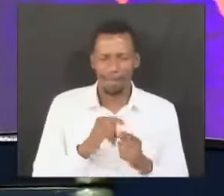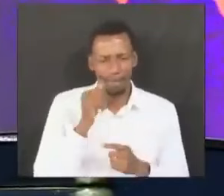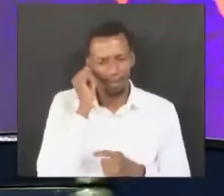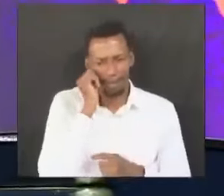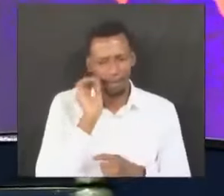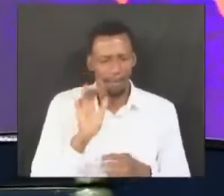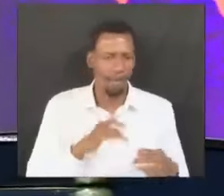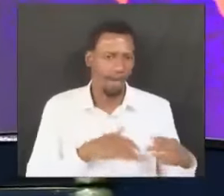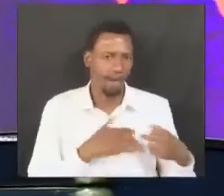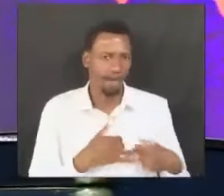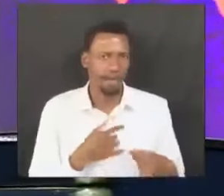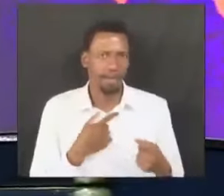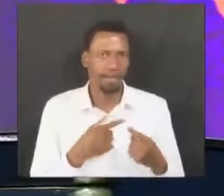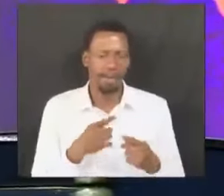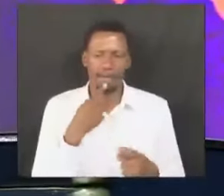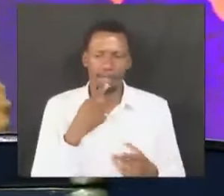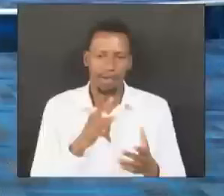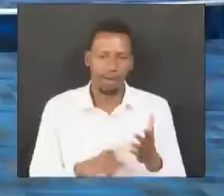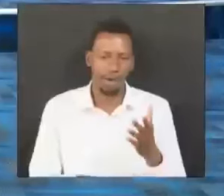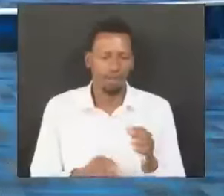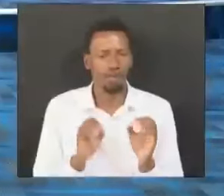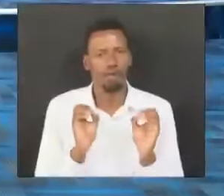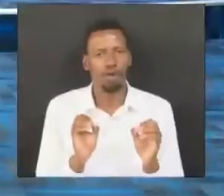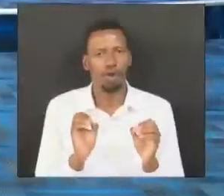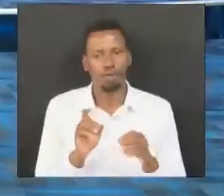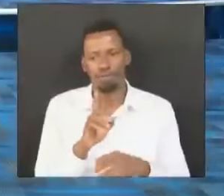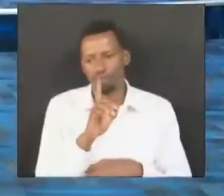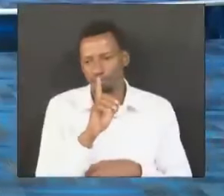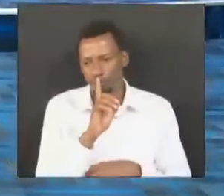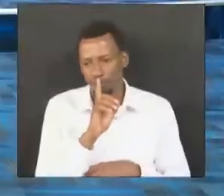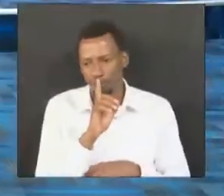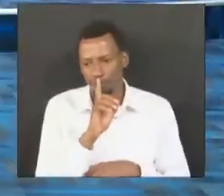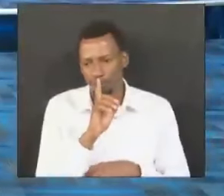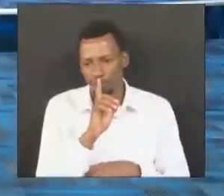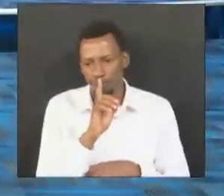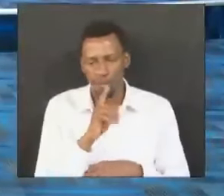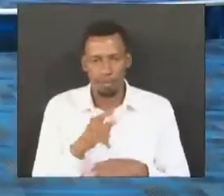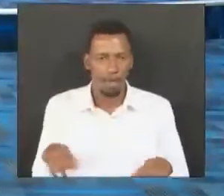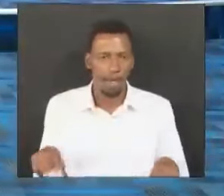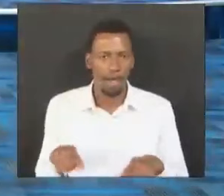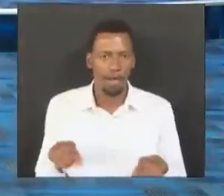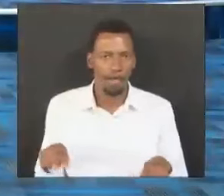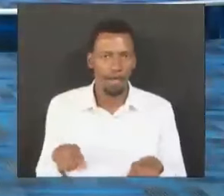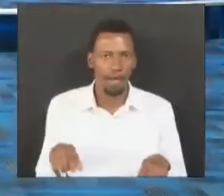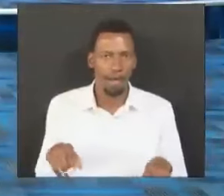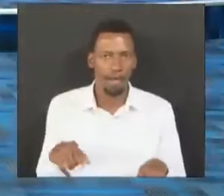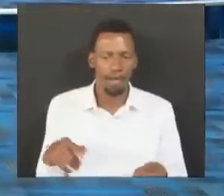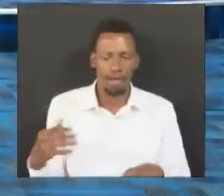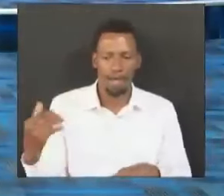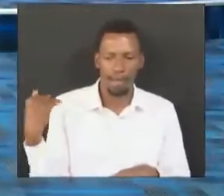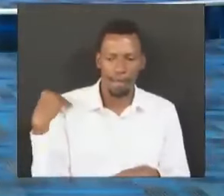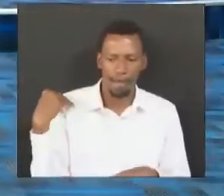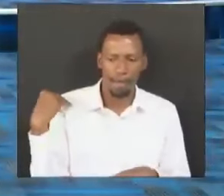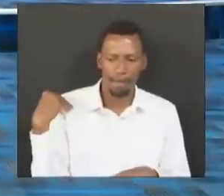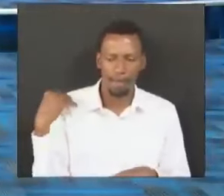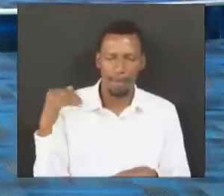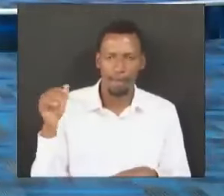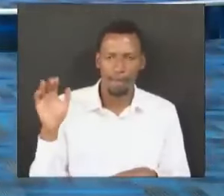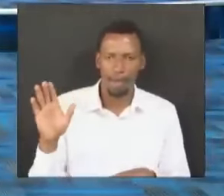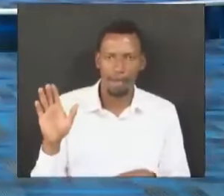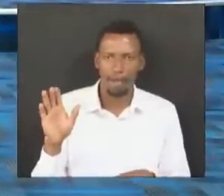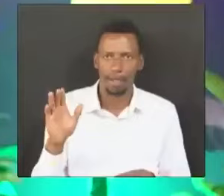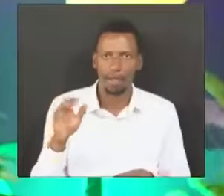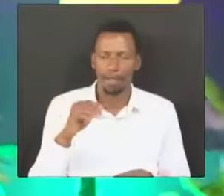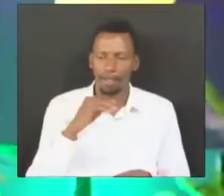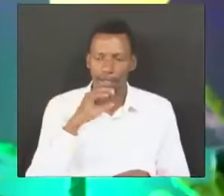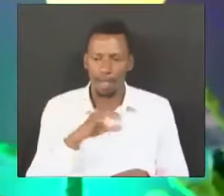said and did nothing. He was afraid to awaken his child lest he should injure his child's health.